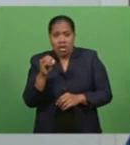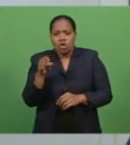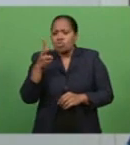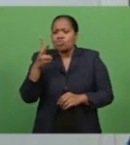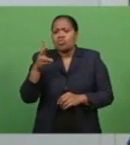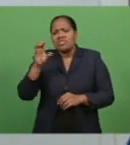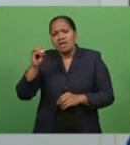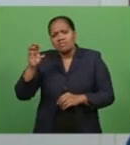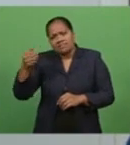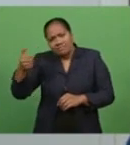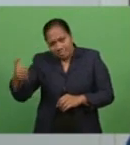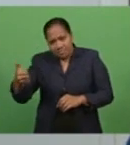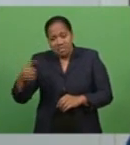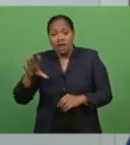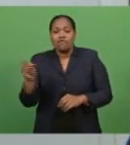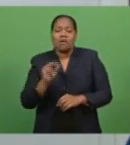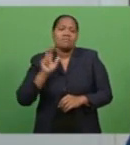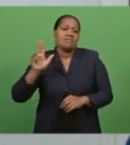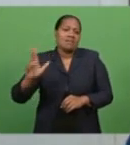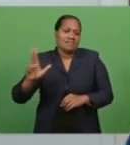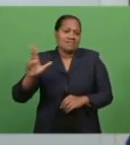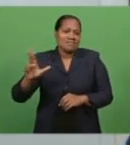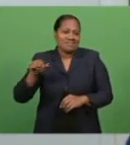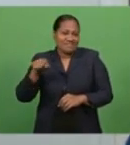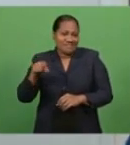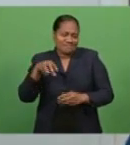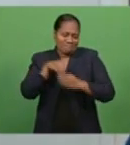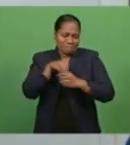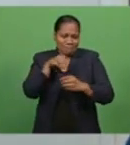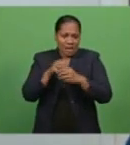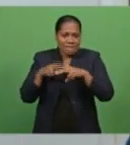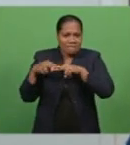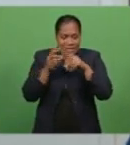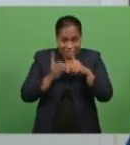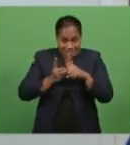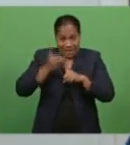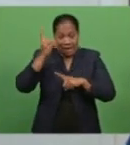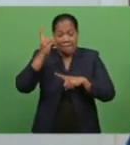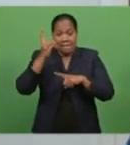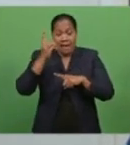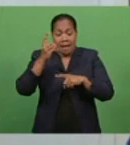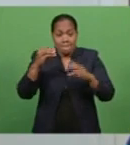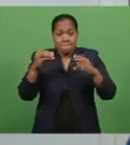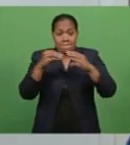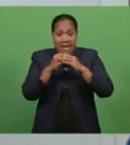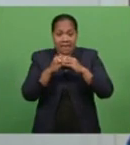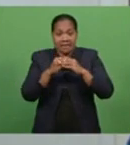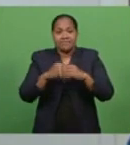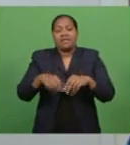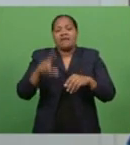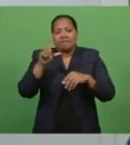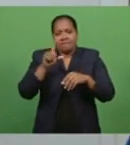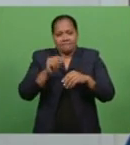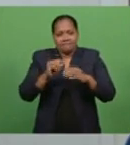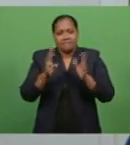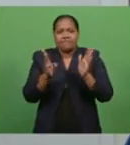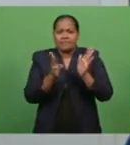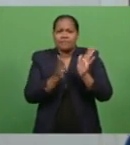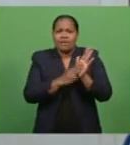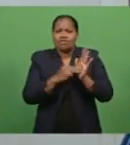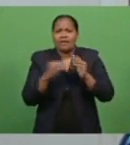Hailing from Mavana in Laos, he also served with the Fiji Development Bank, the Fijian Affairs Board and the Merchant Bank of